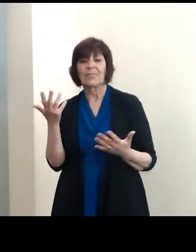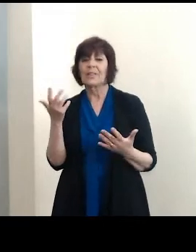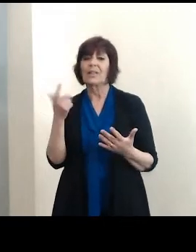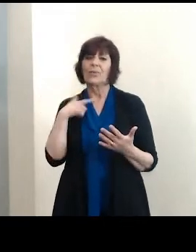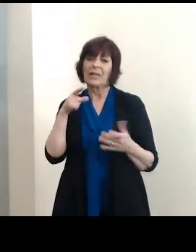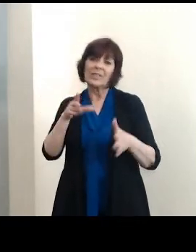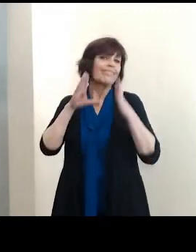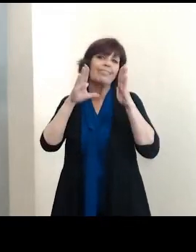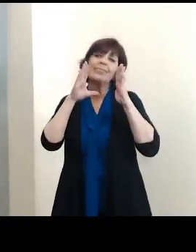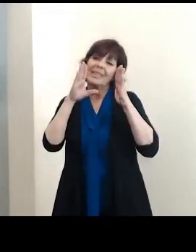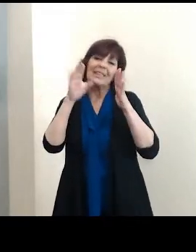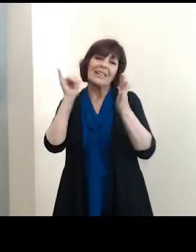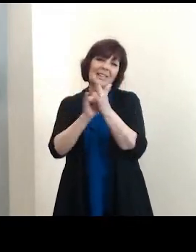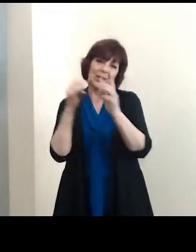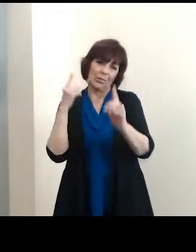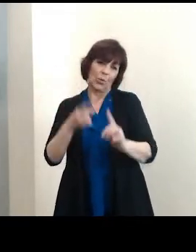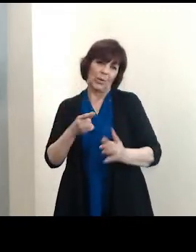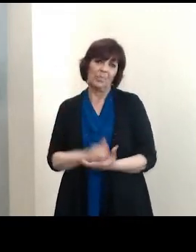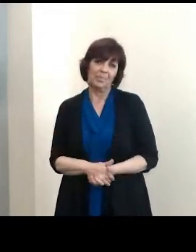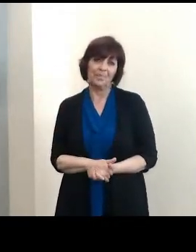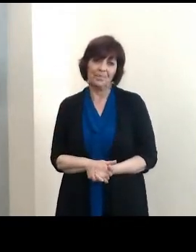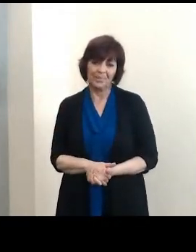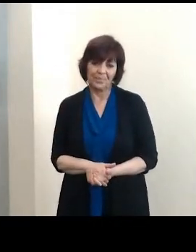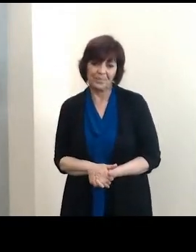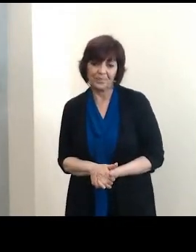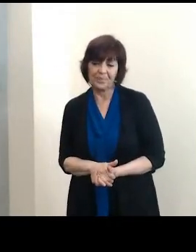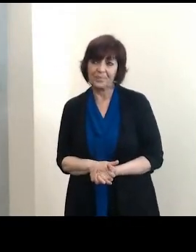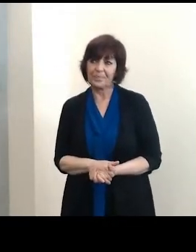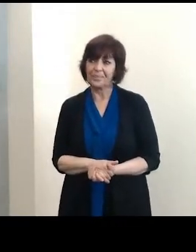to be vigilant. Thanks.